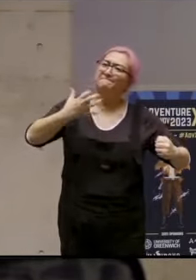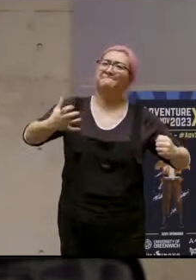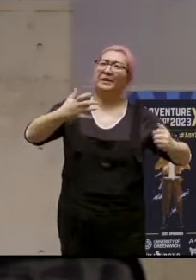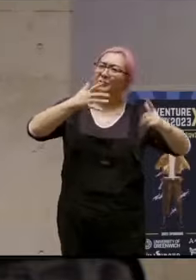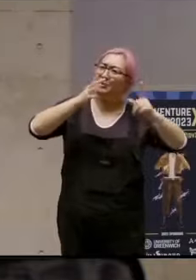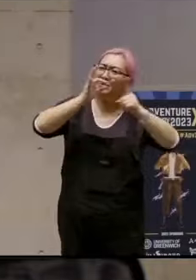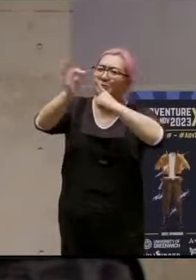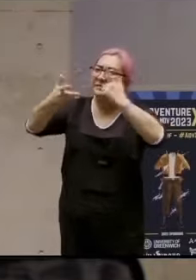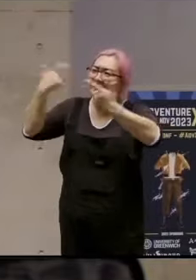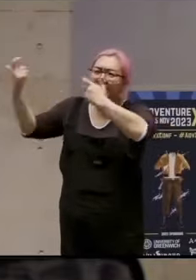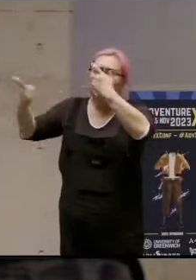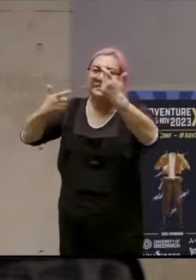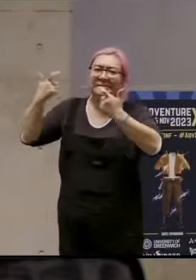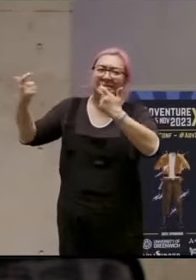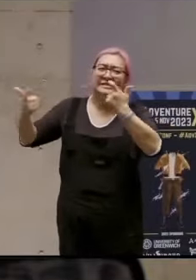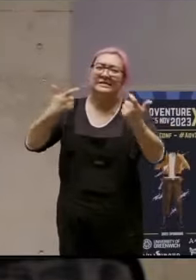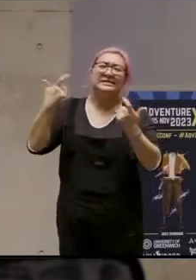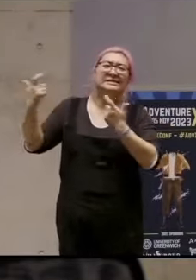stupidity.